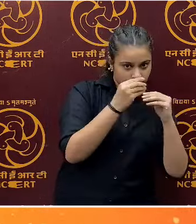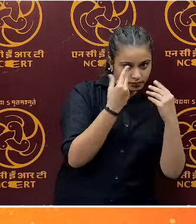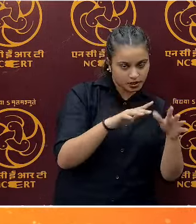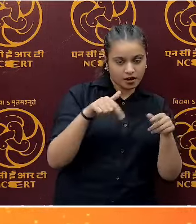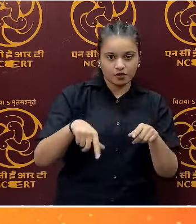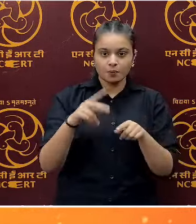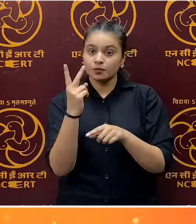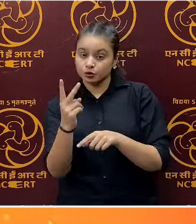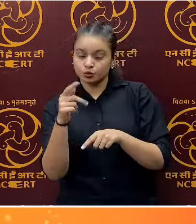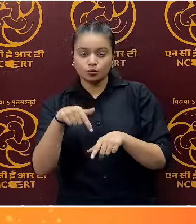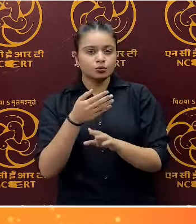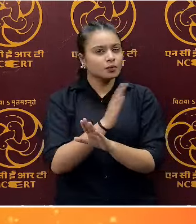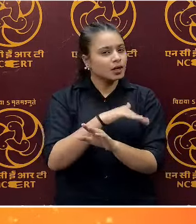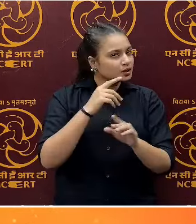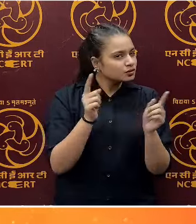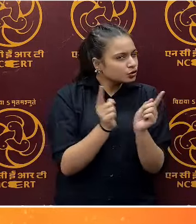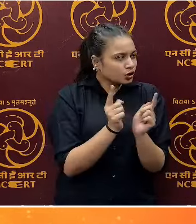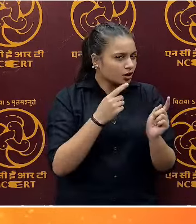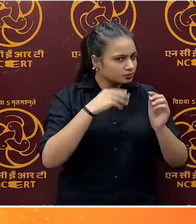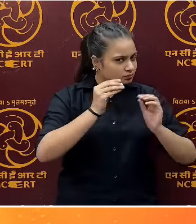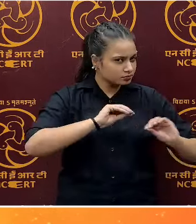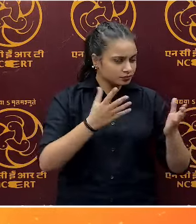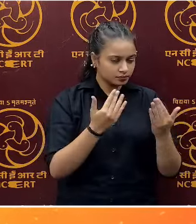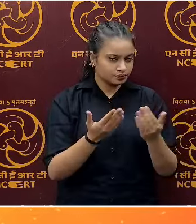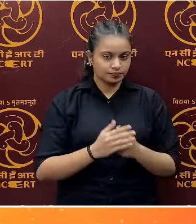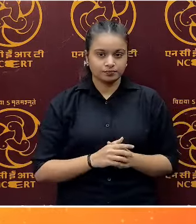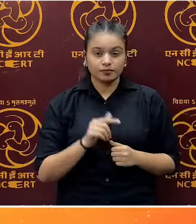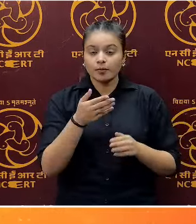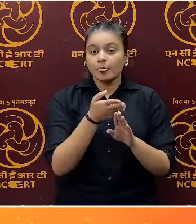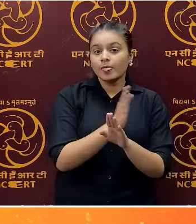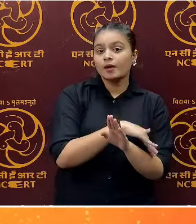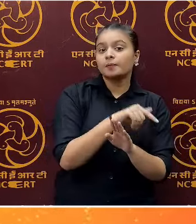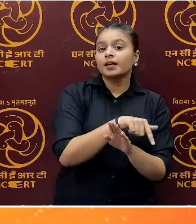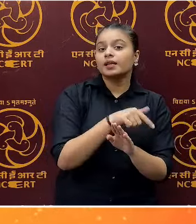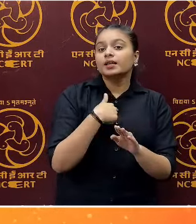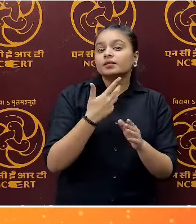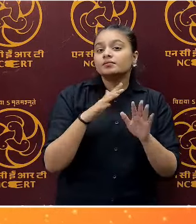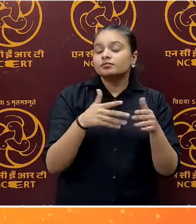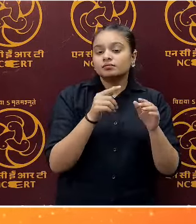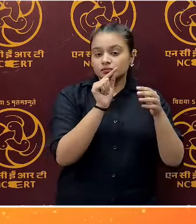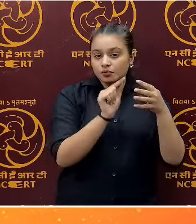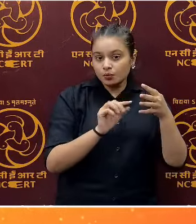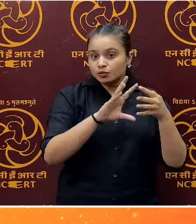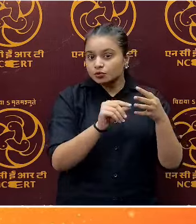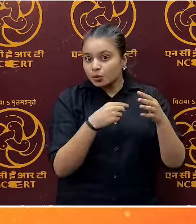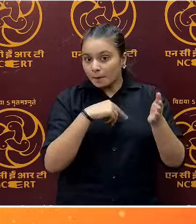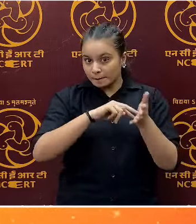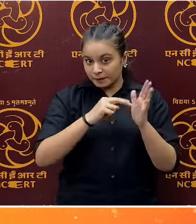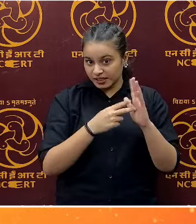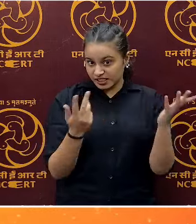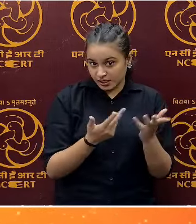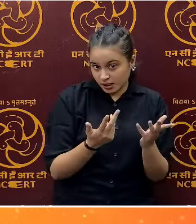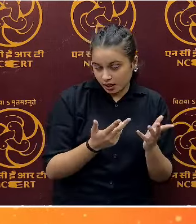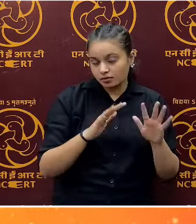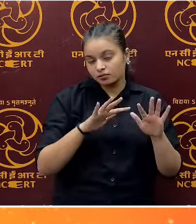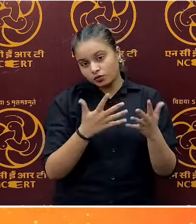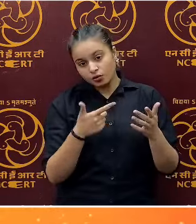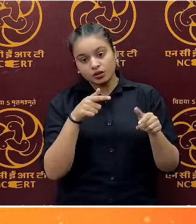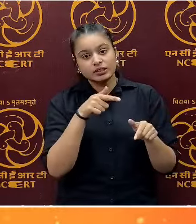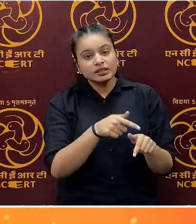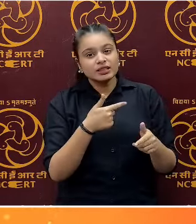1? Yes, absolutely. In the part 1, we talked about greetings. First of all, what are greetings exactly? Greetings